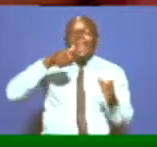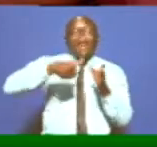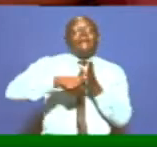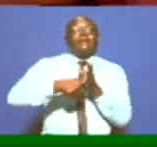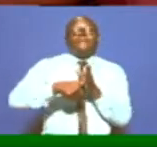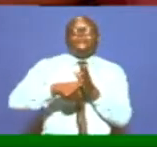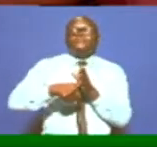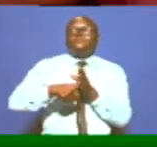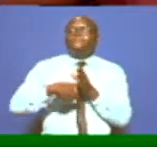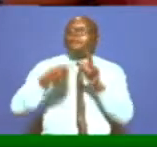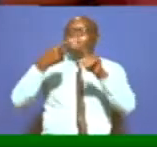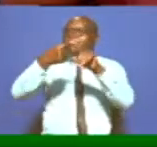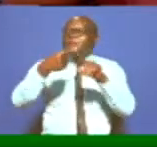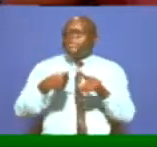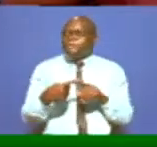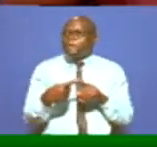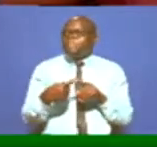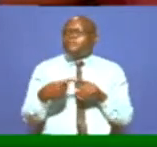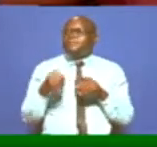a total of